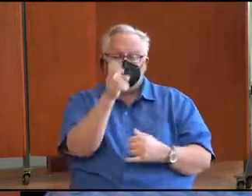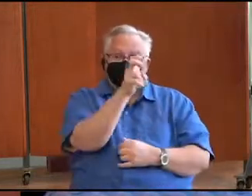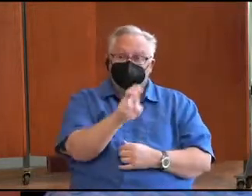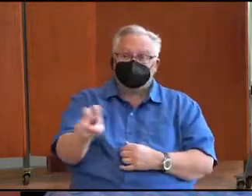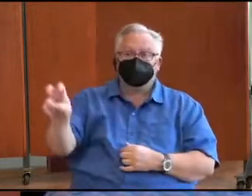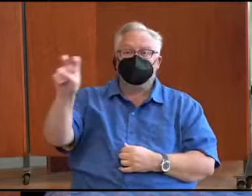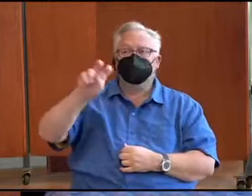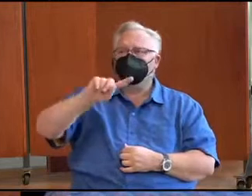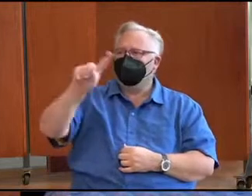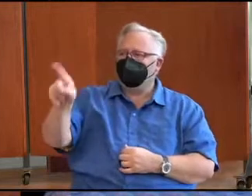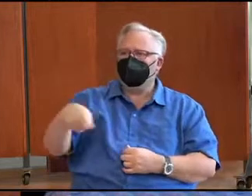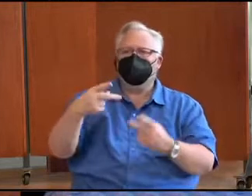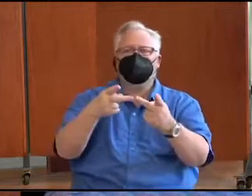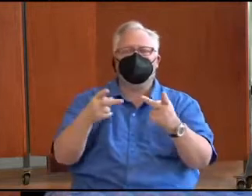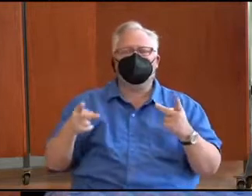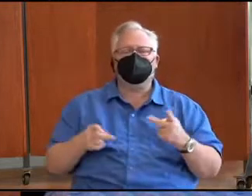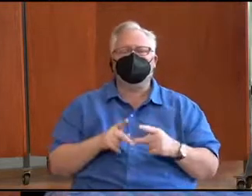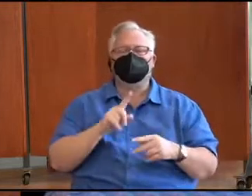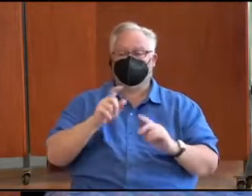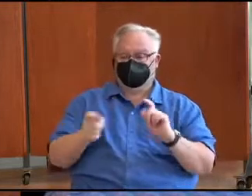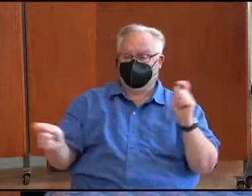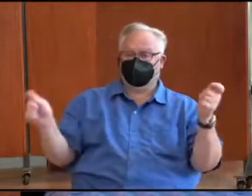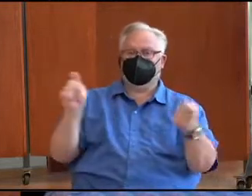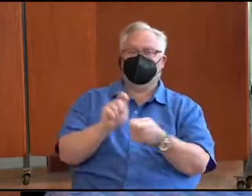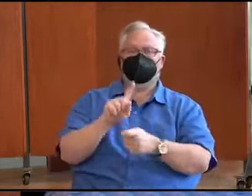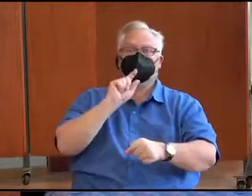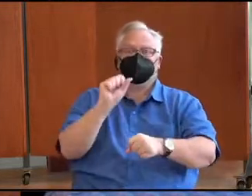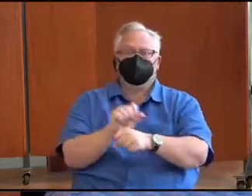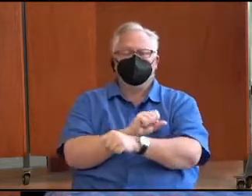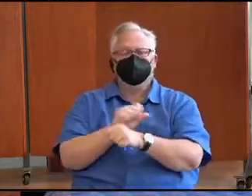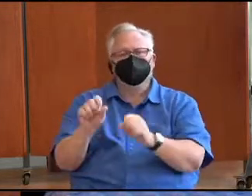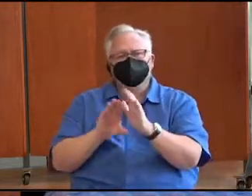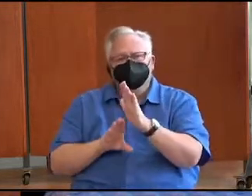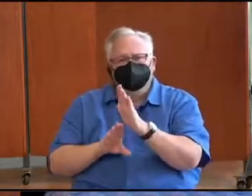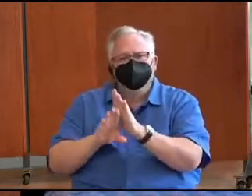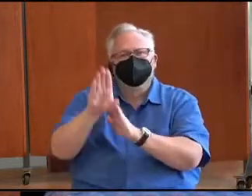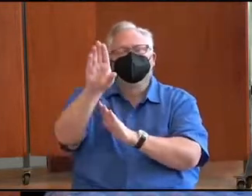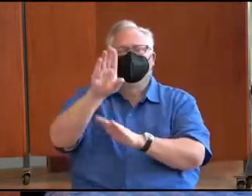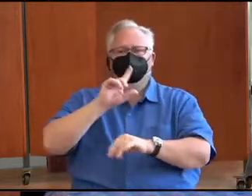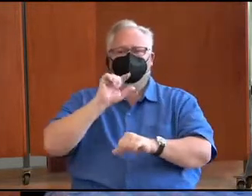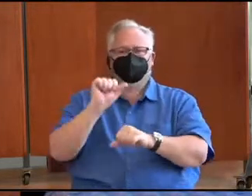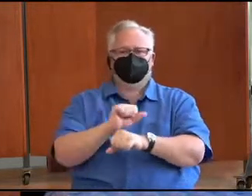real change, real growth occurs.